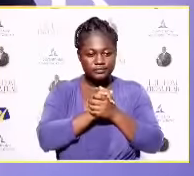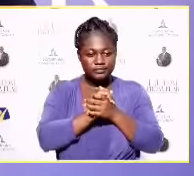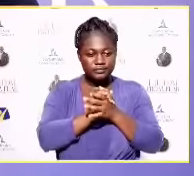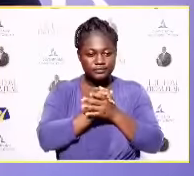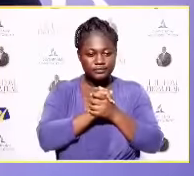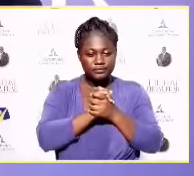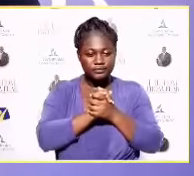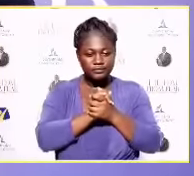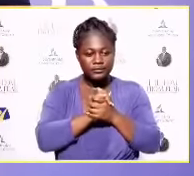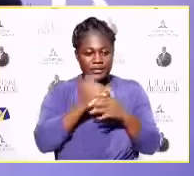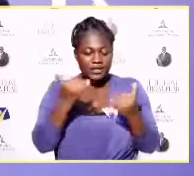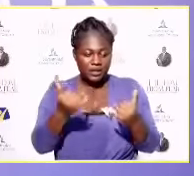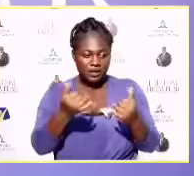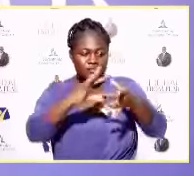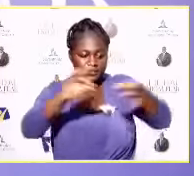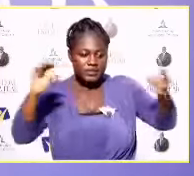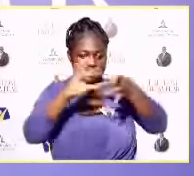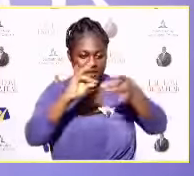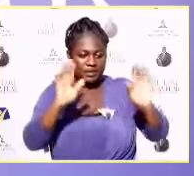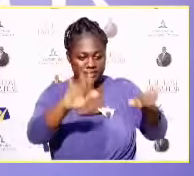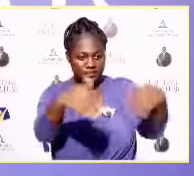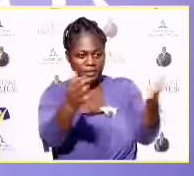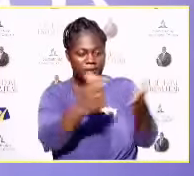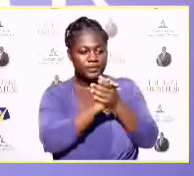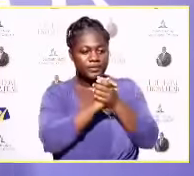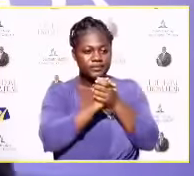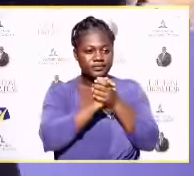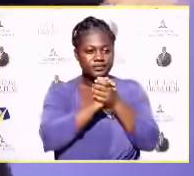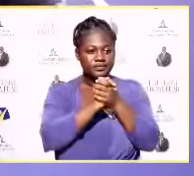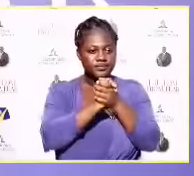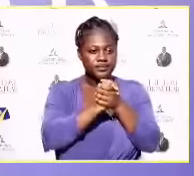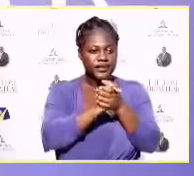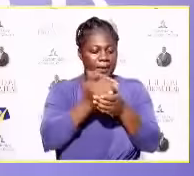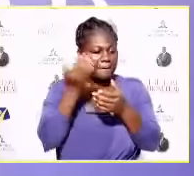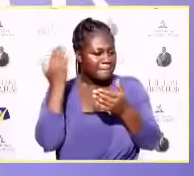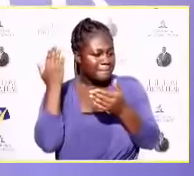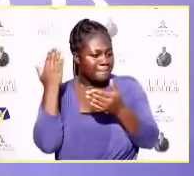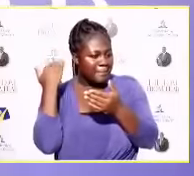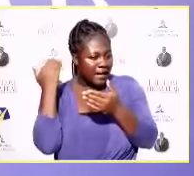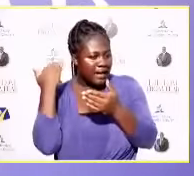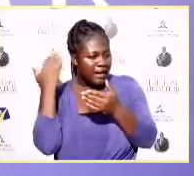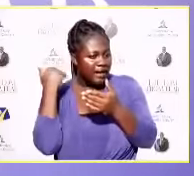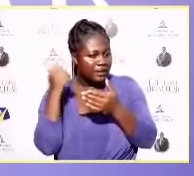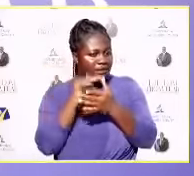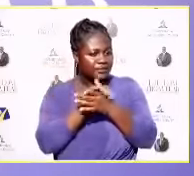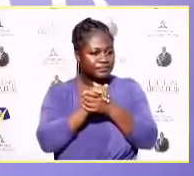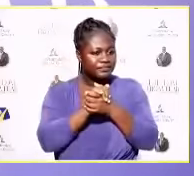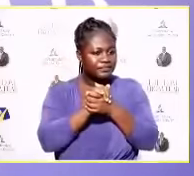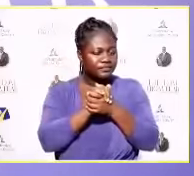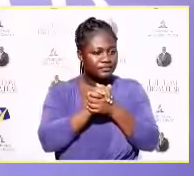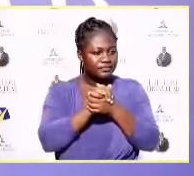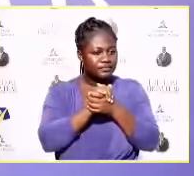Let me give you a sentence. Back then, what's our subject?